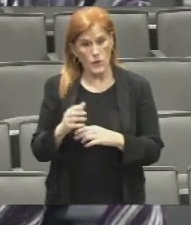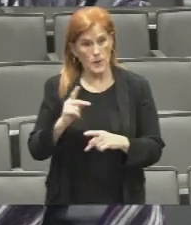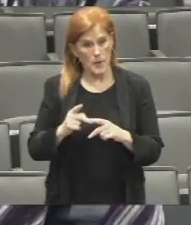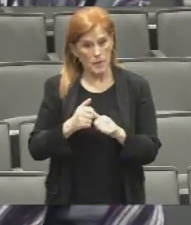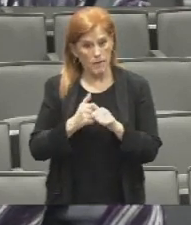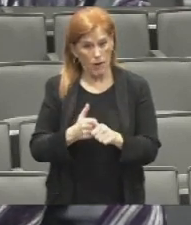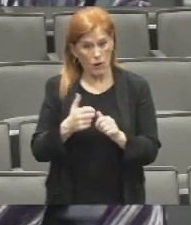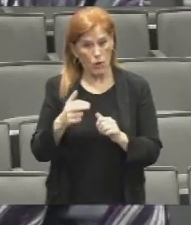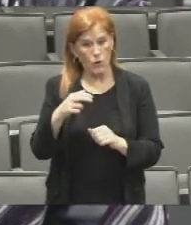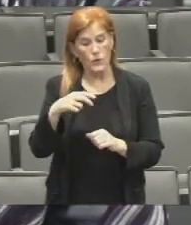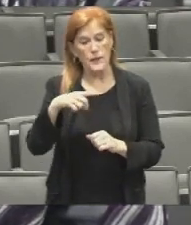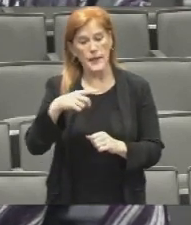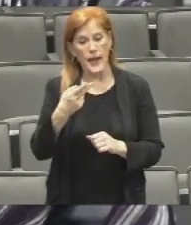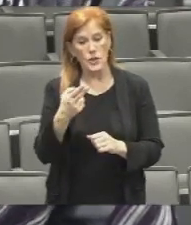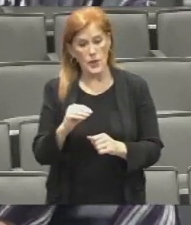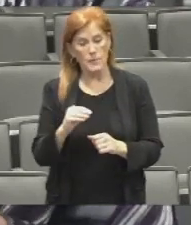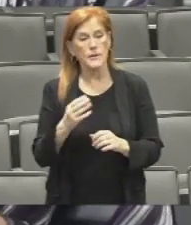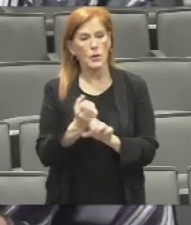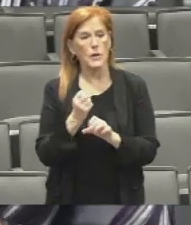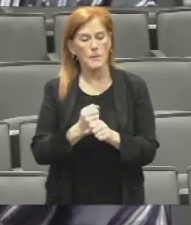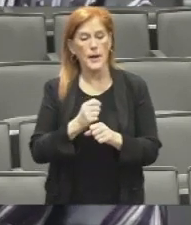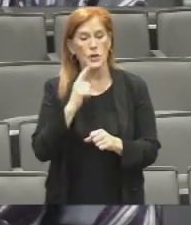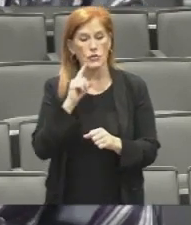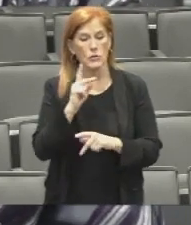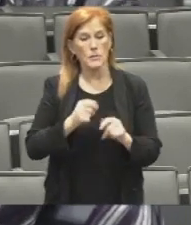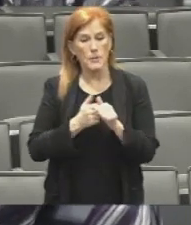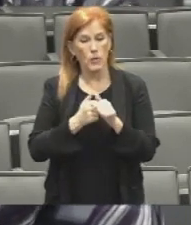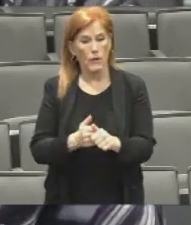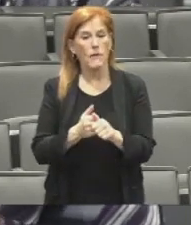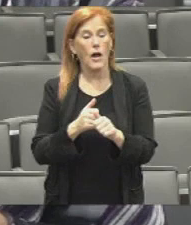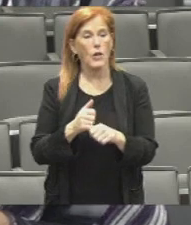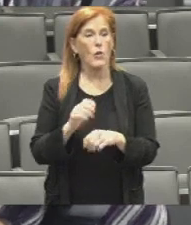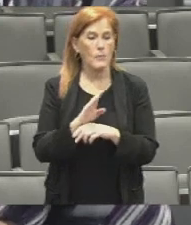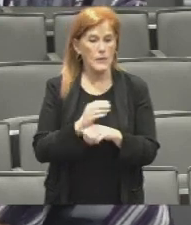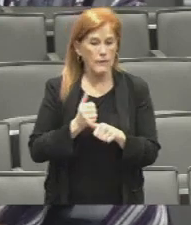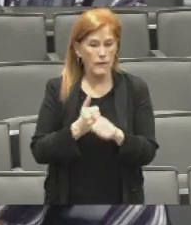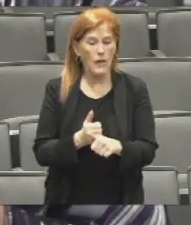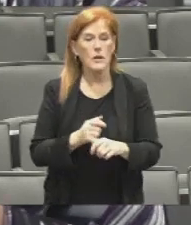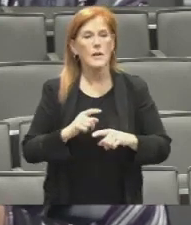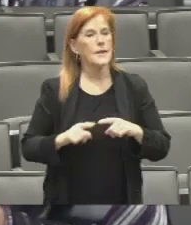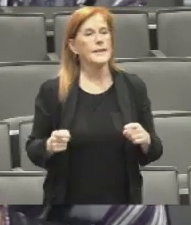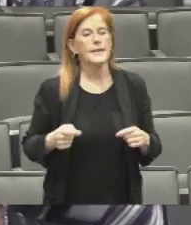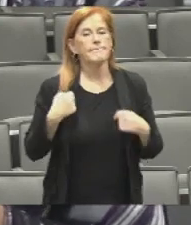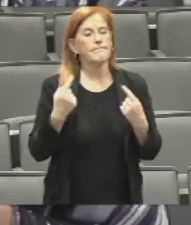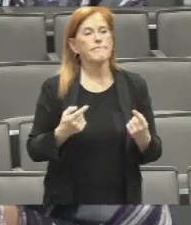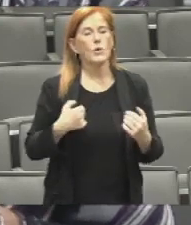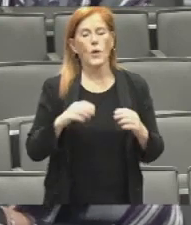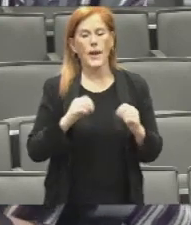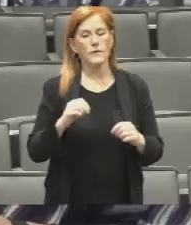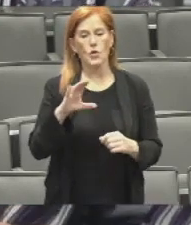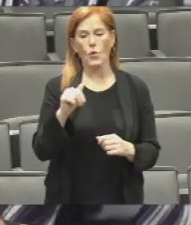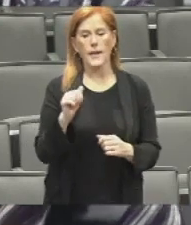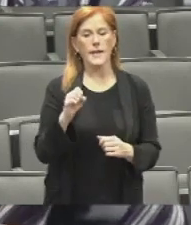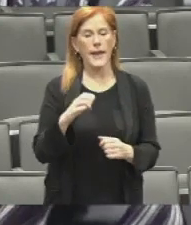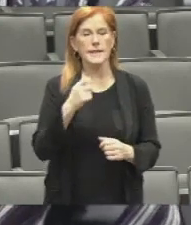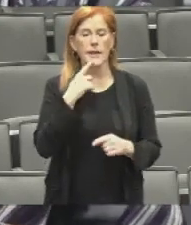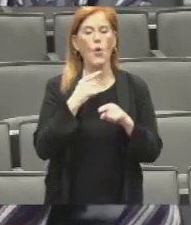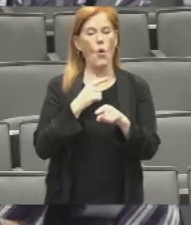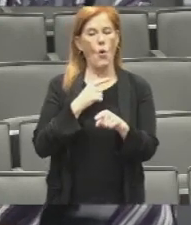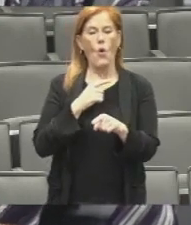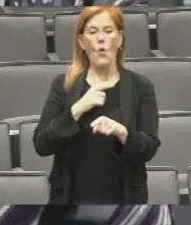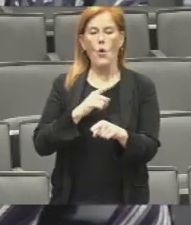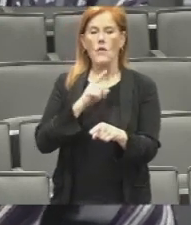the DHM is being followed. But we don't have any cases that would say this is a public